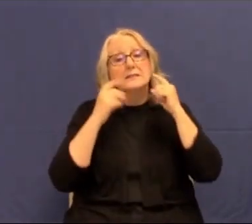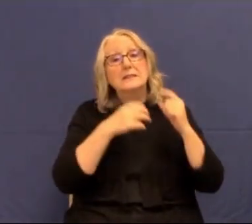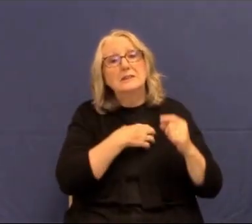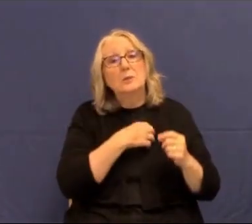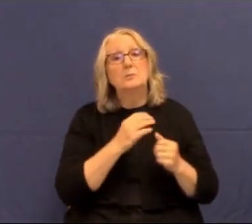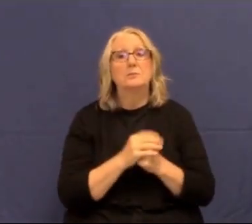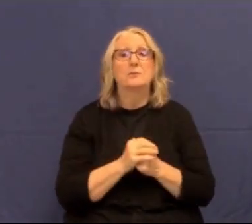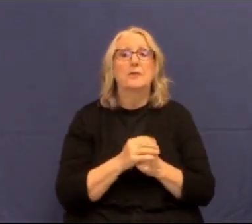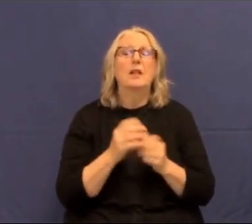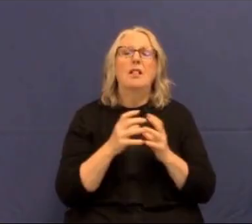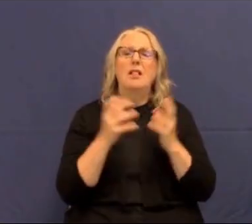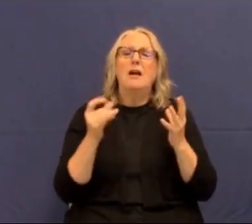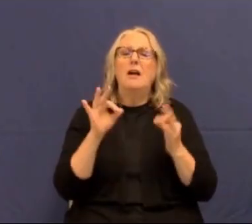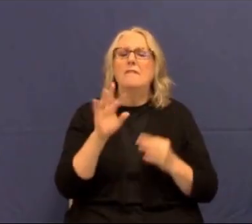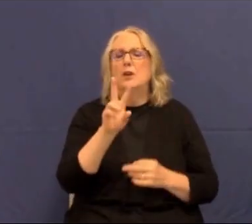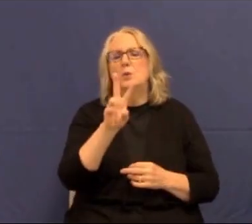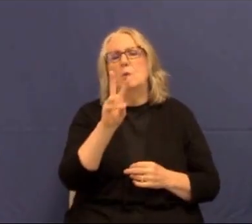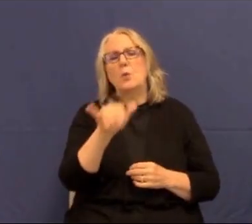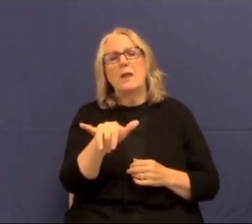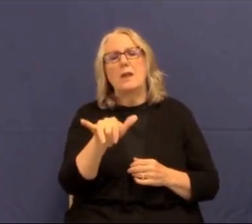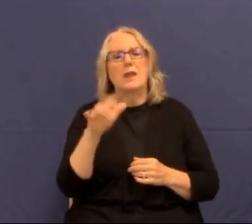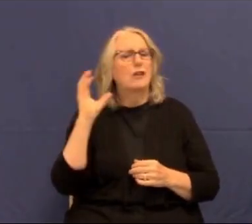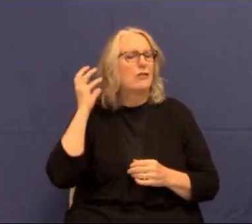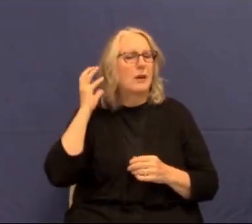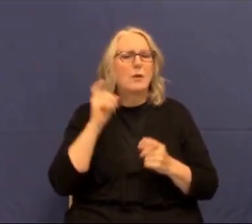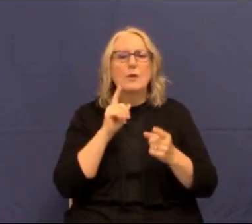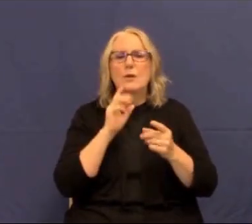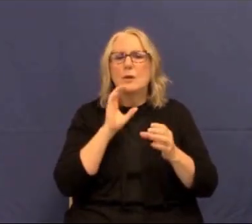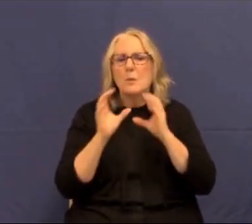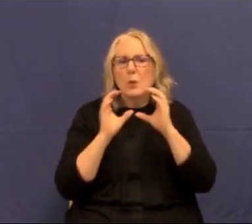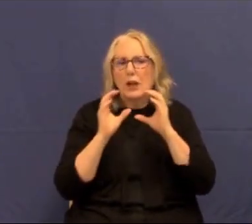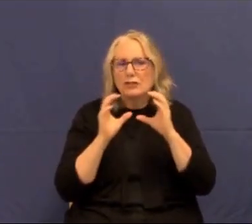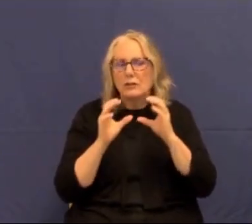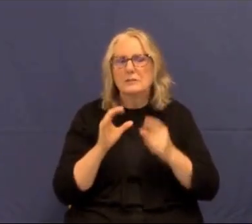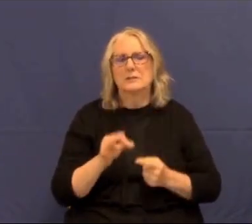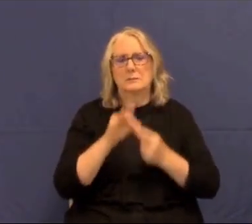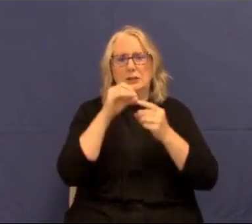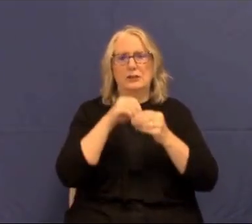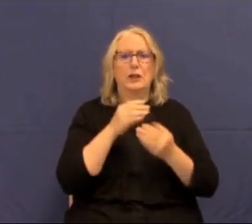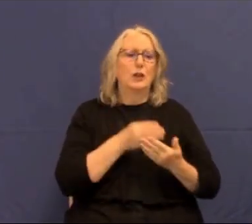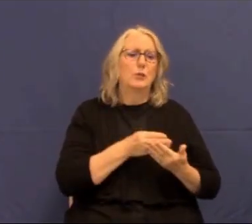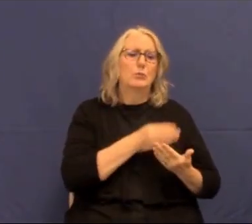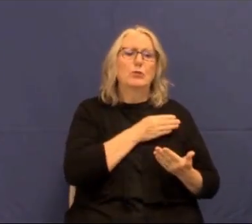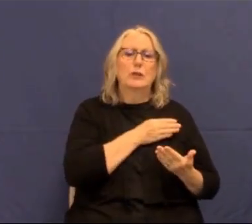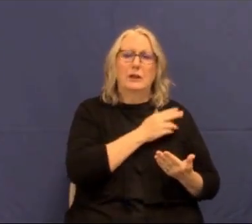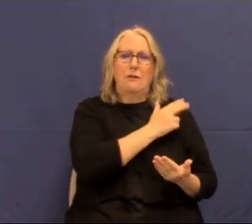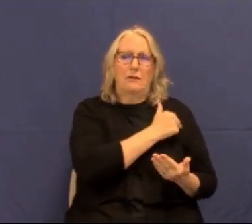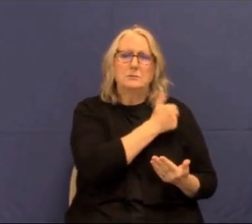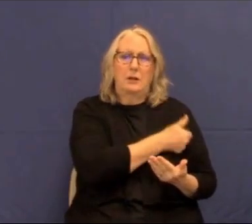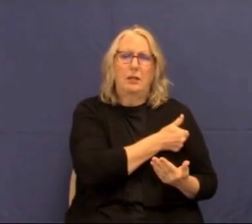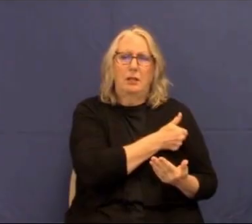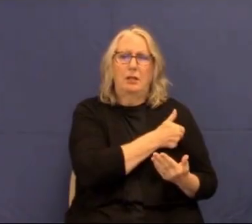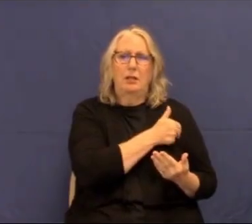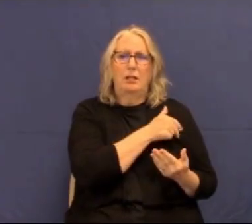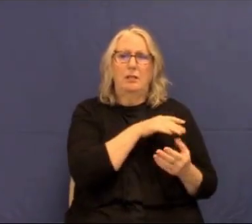Outside of the stethoscope, we do a lot of two-way radio communications, especially in the